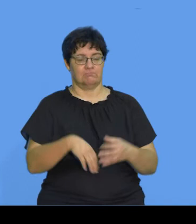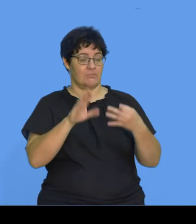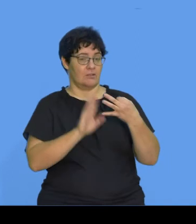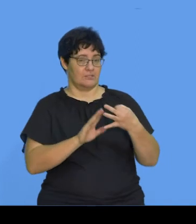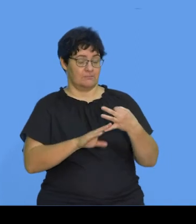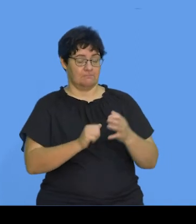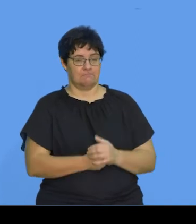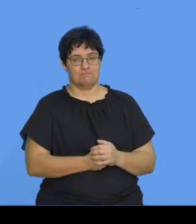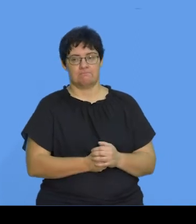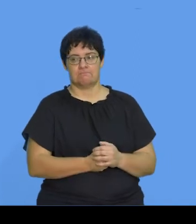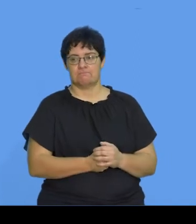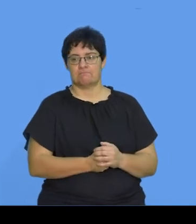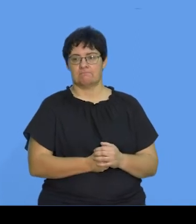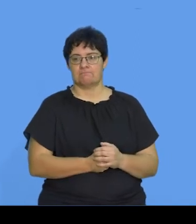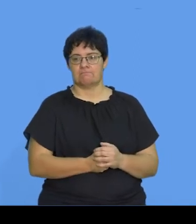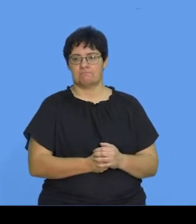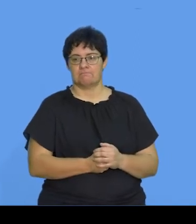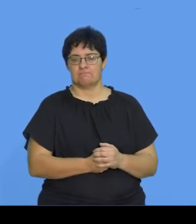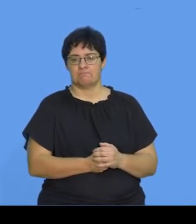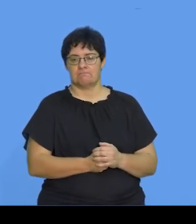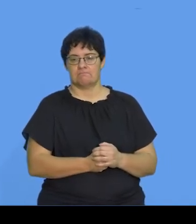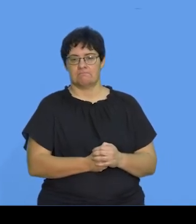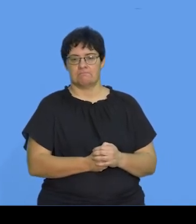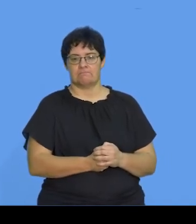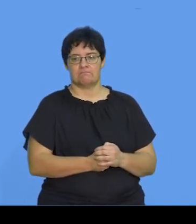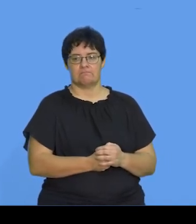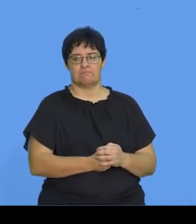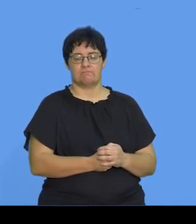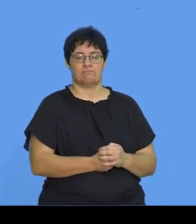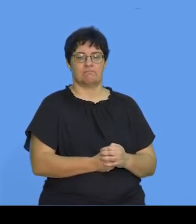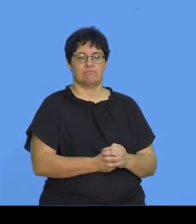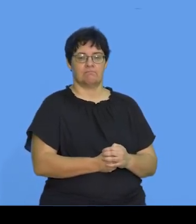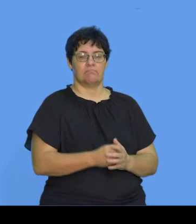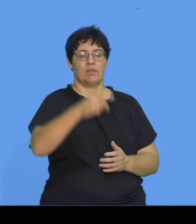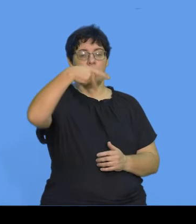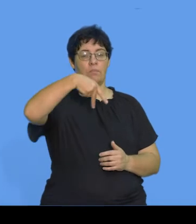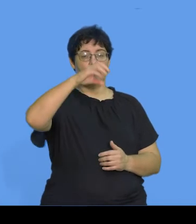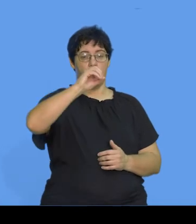Okay, next statement. Okay, that's the same one. All right,